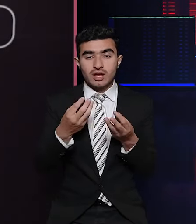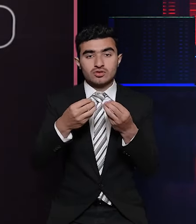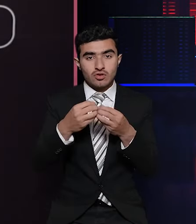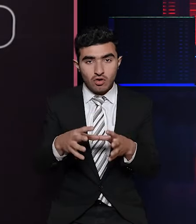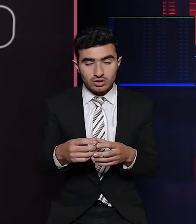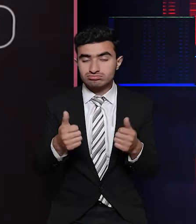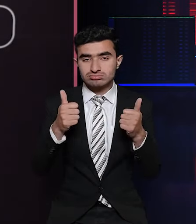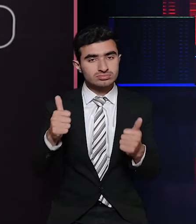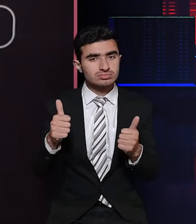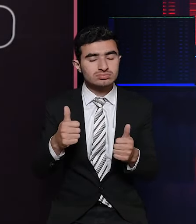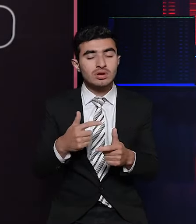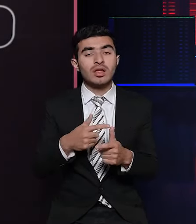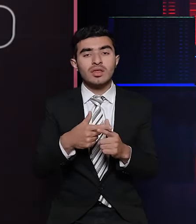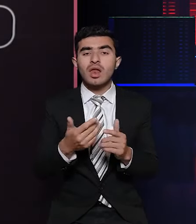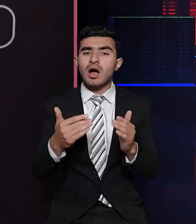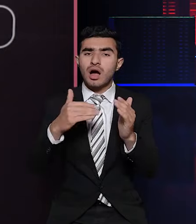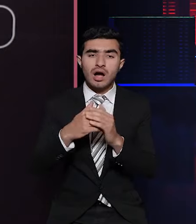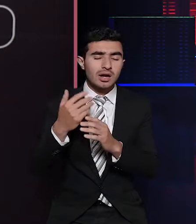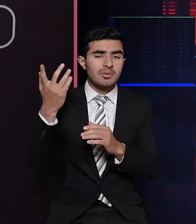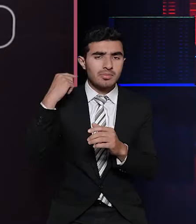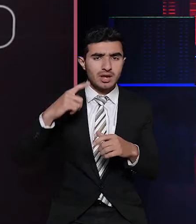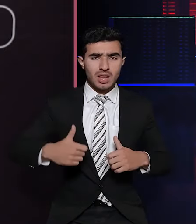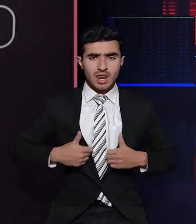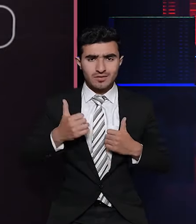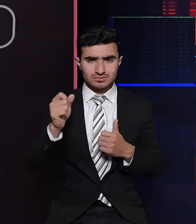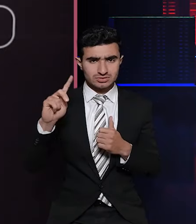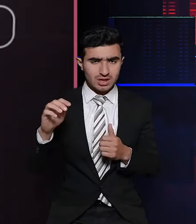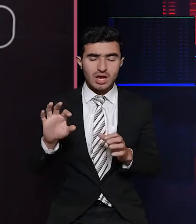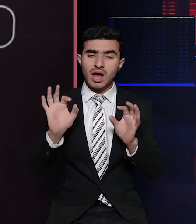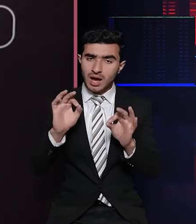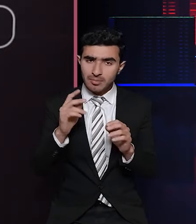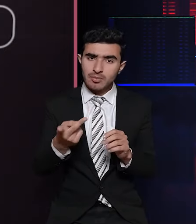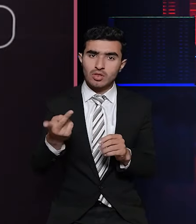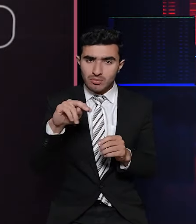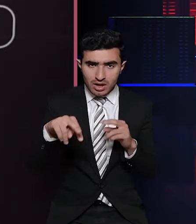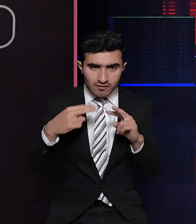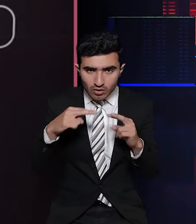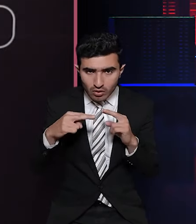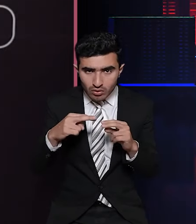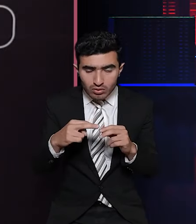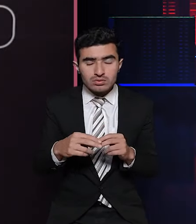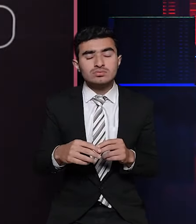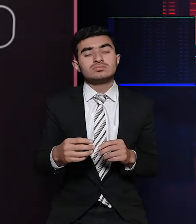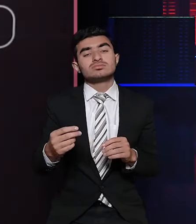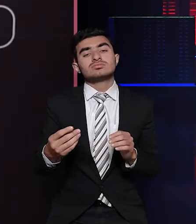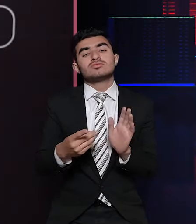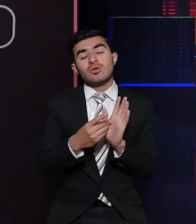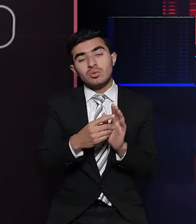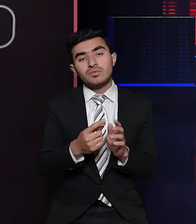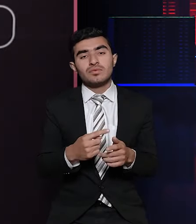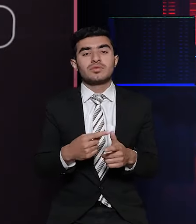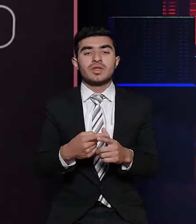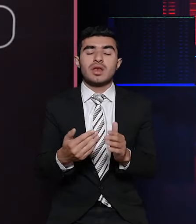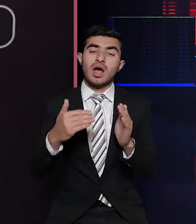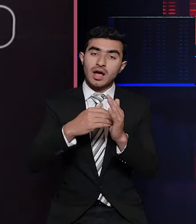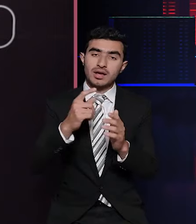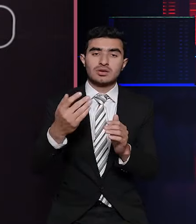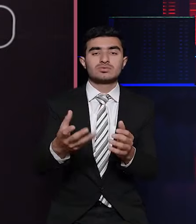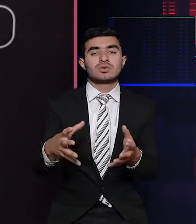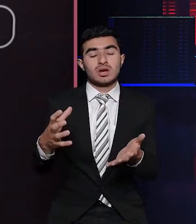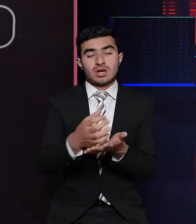your life, the same lifestyle you were leading before, you end up putting on weight. And this is something we see every single